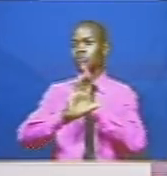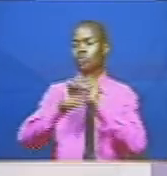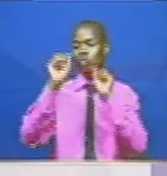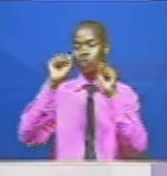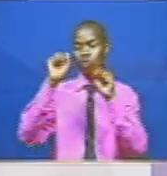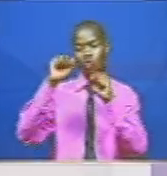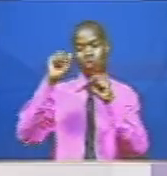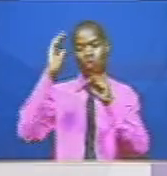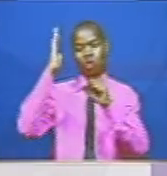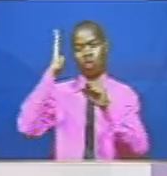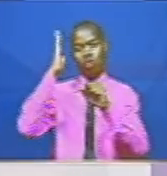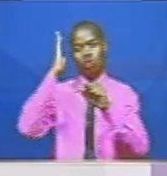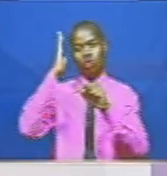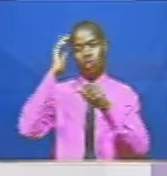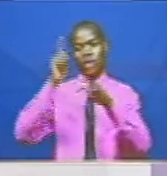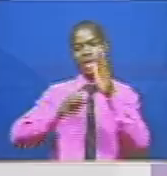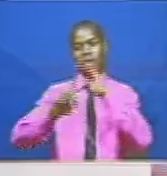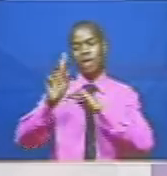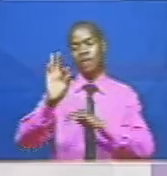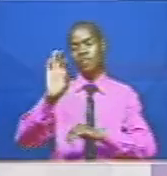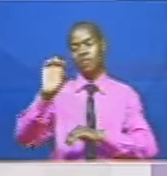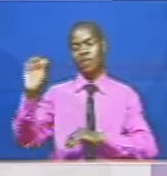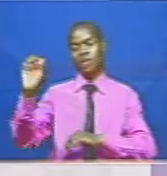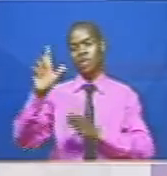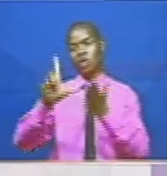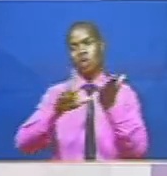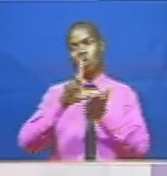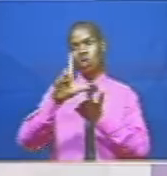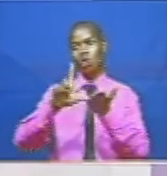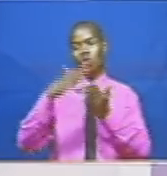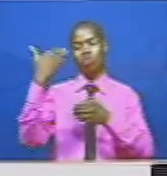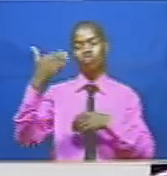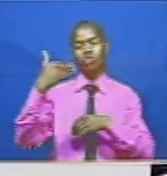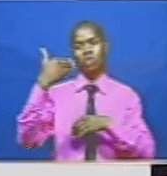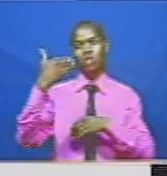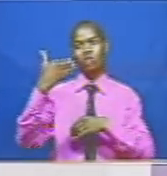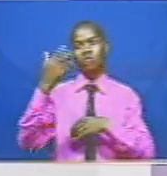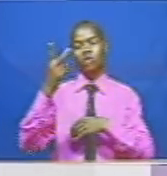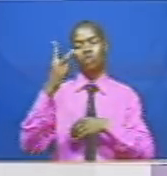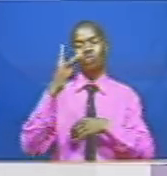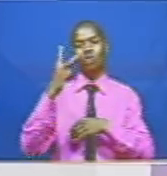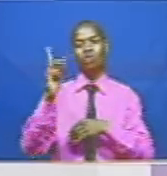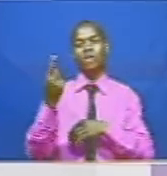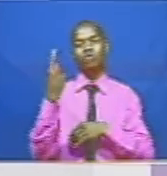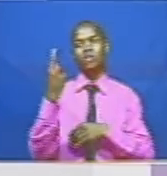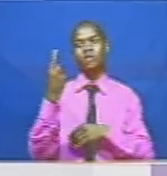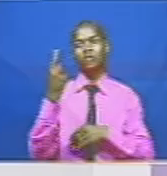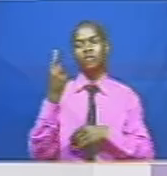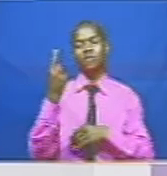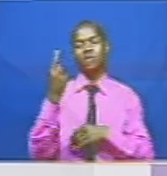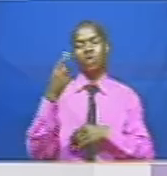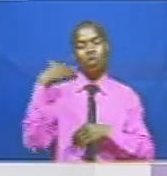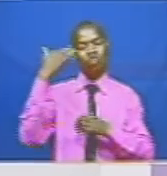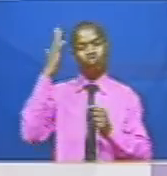park entrance fee for a non-resident in Tanzania is equivalent to like 2,000 Kenyan shilling. So you realize they'll